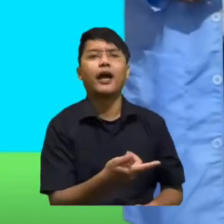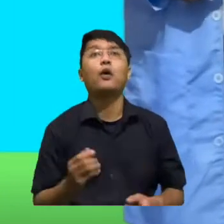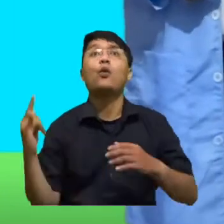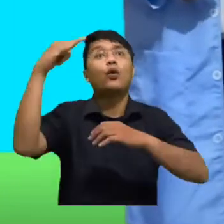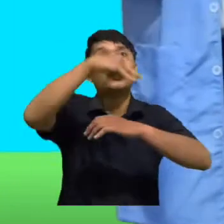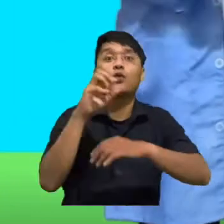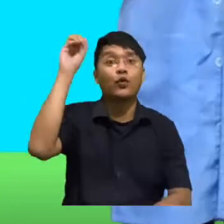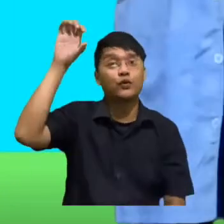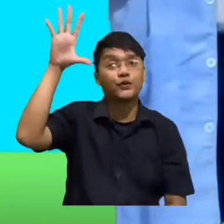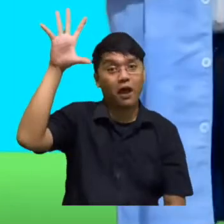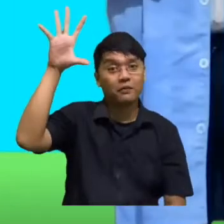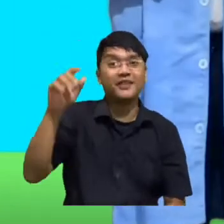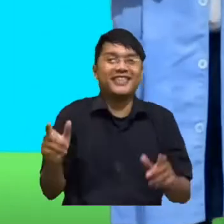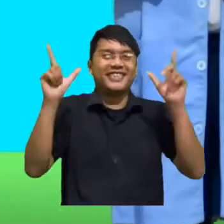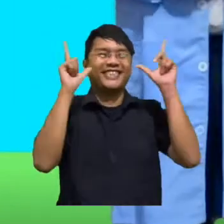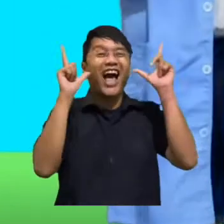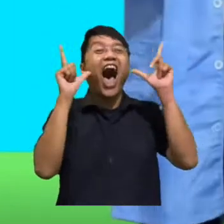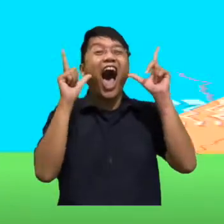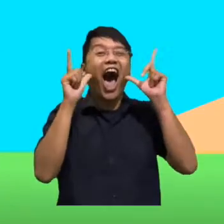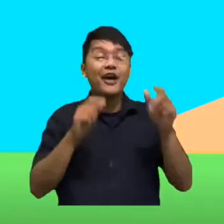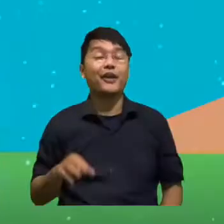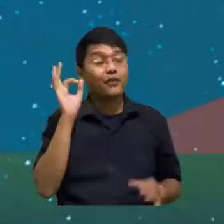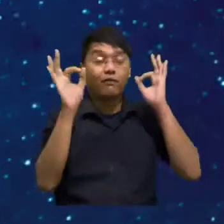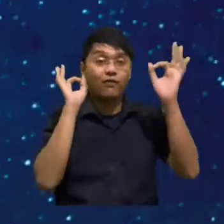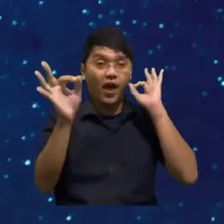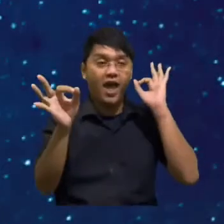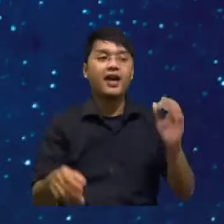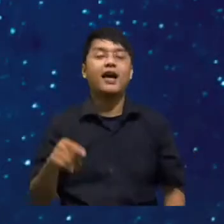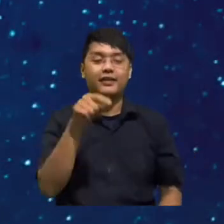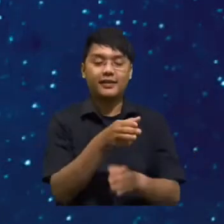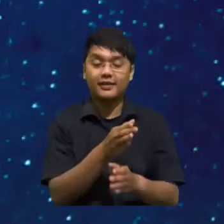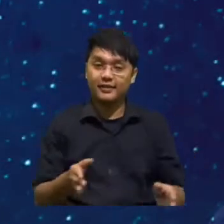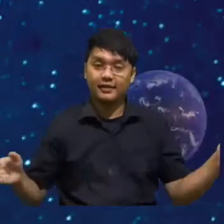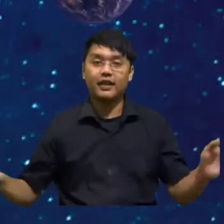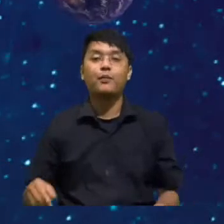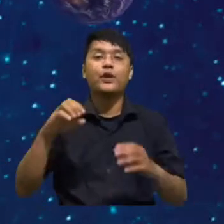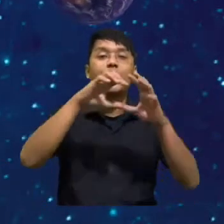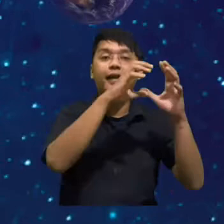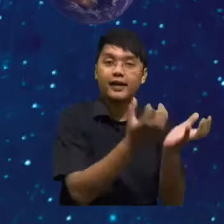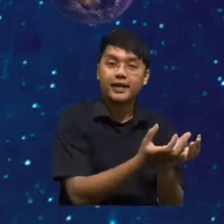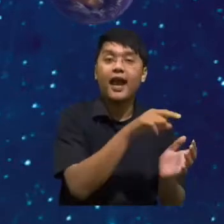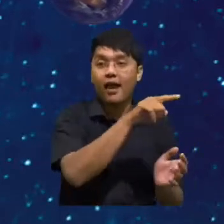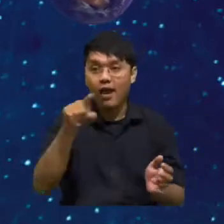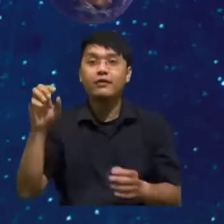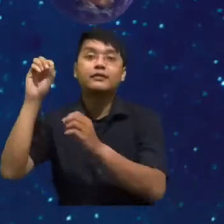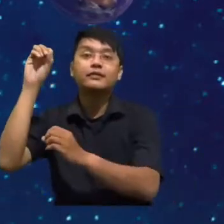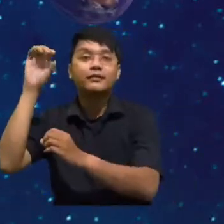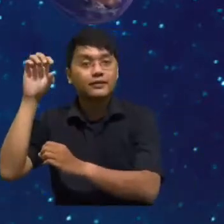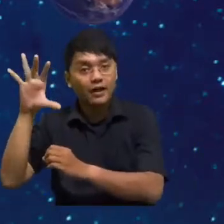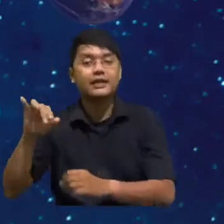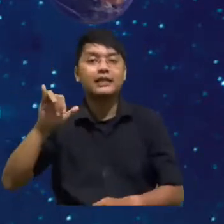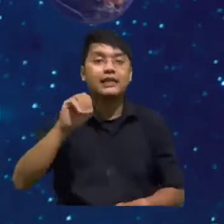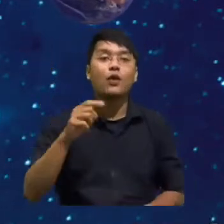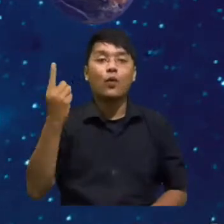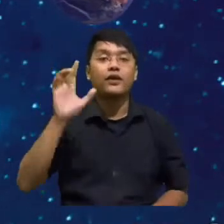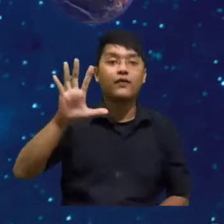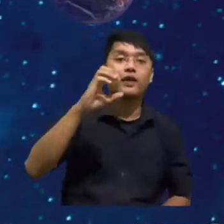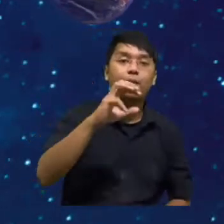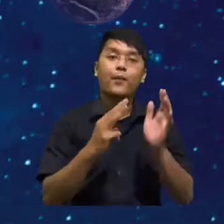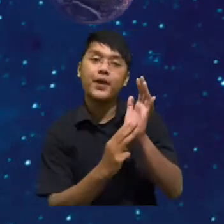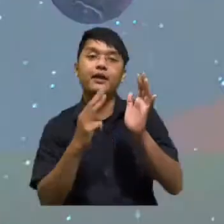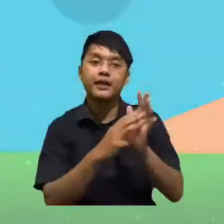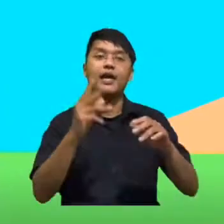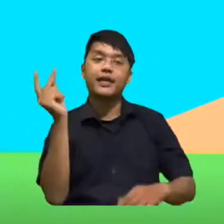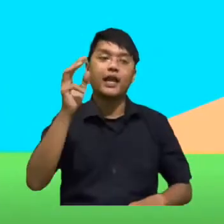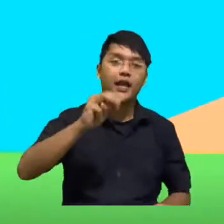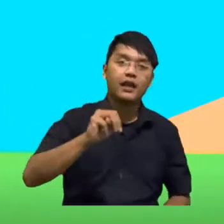to go to the sun? In fact, the distance between the Earth and the sun is 150 million kilometers